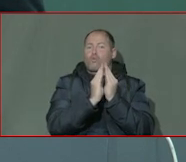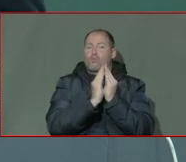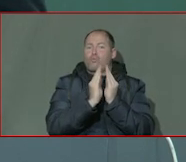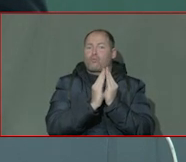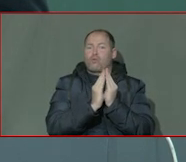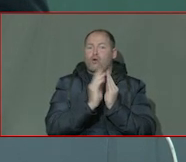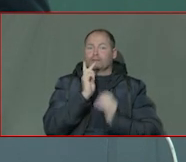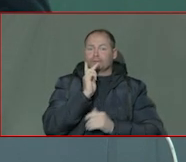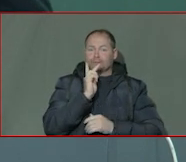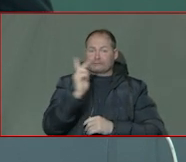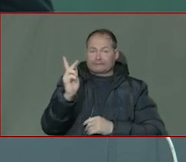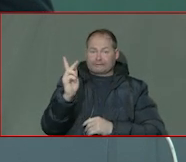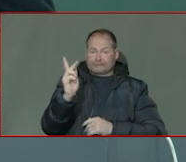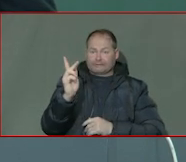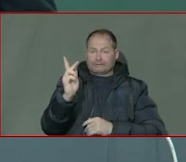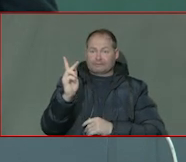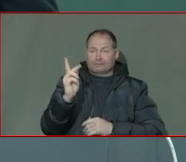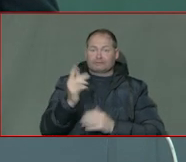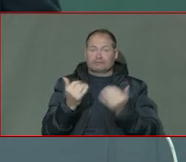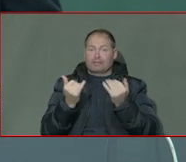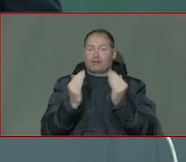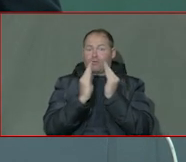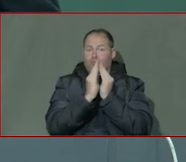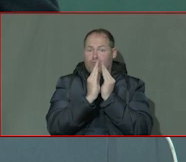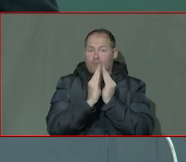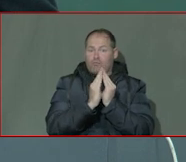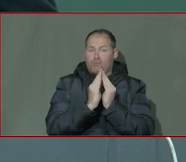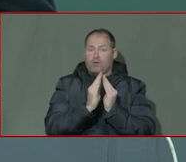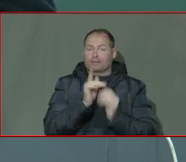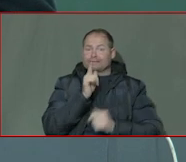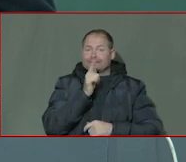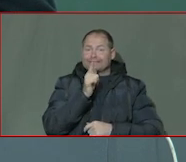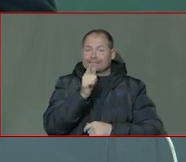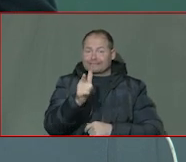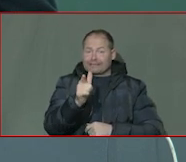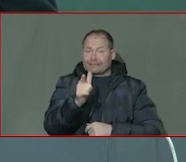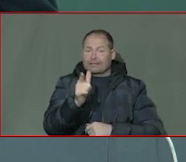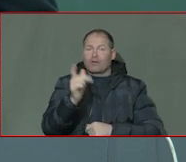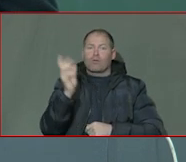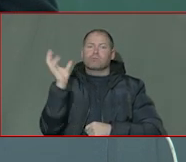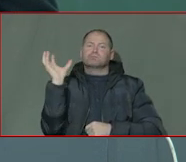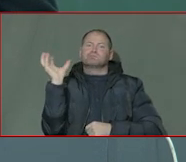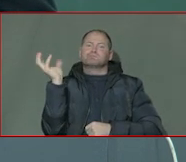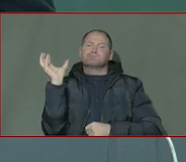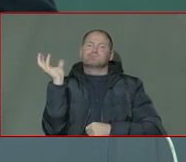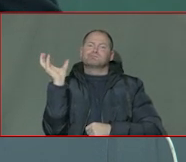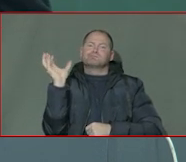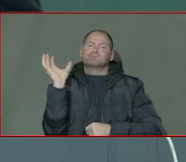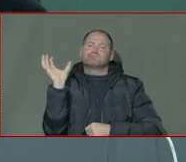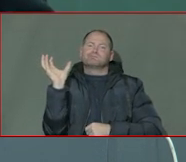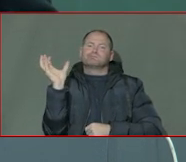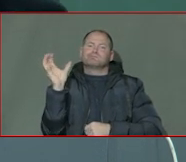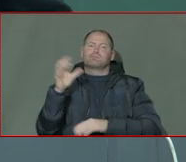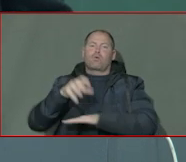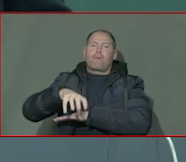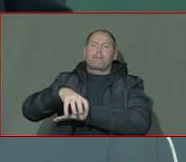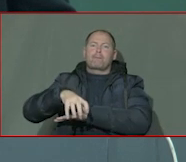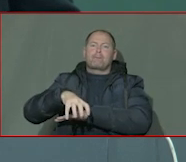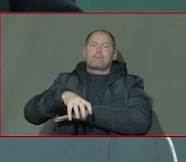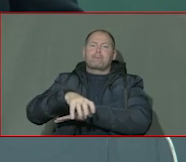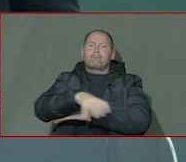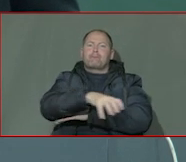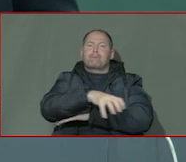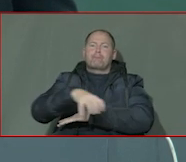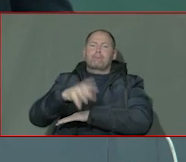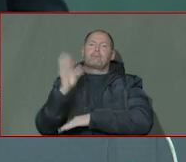the screen, or the marks that I'm going to say, it's for the Free State province. So those marks are